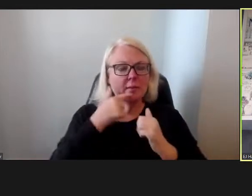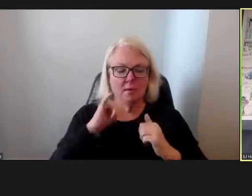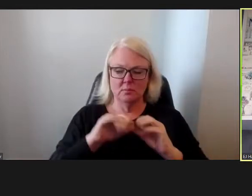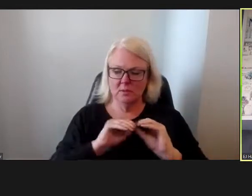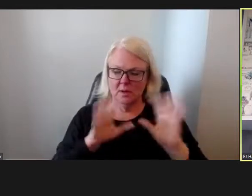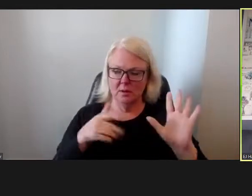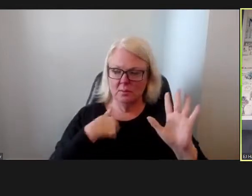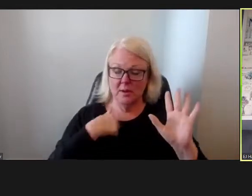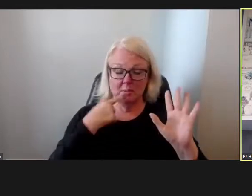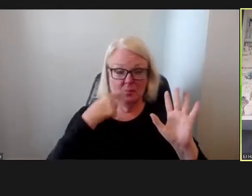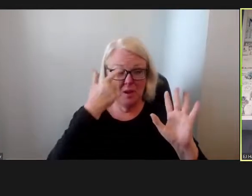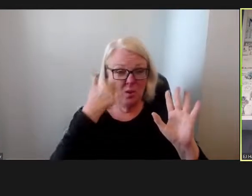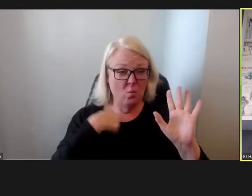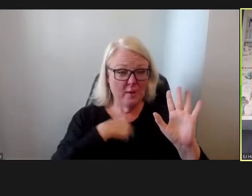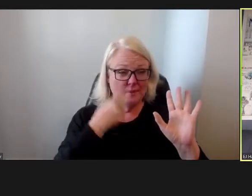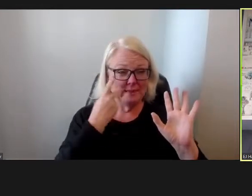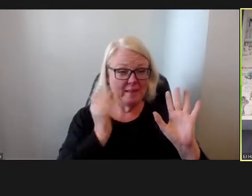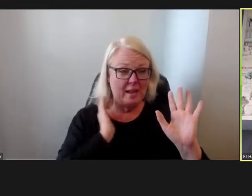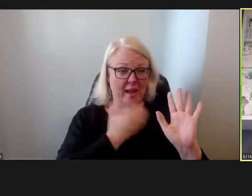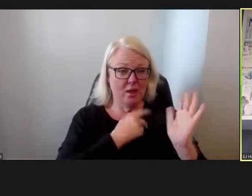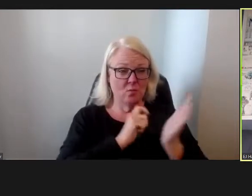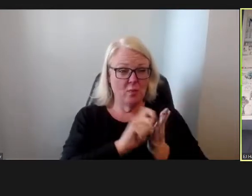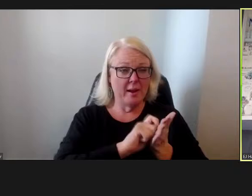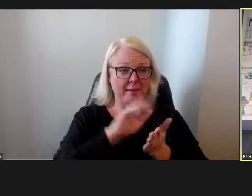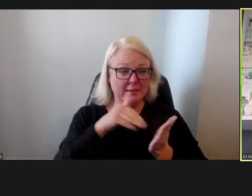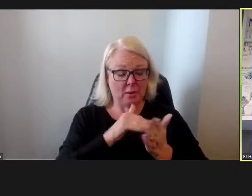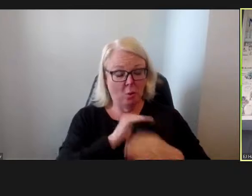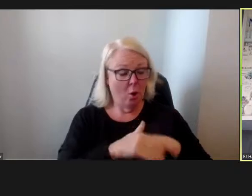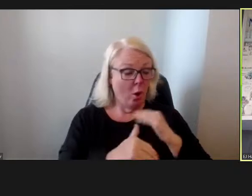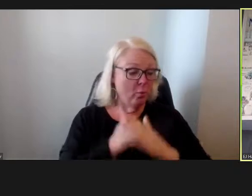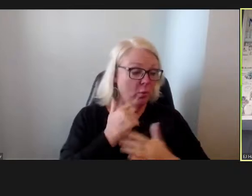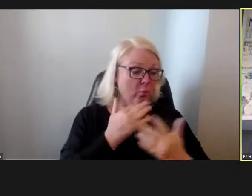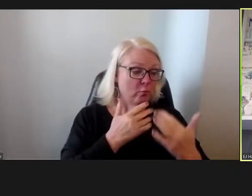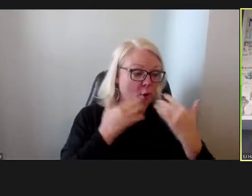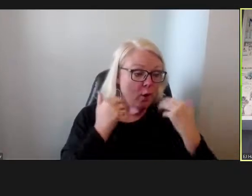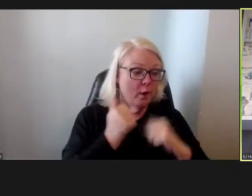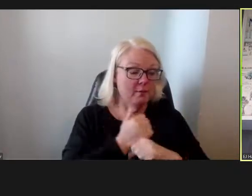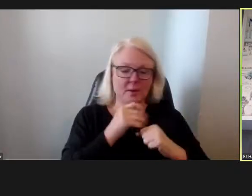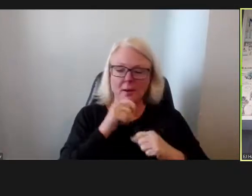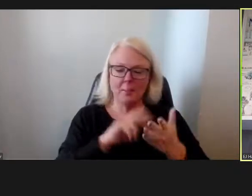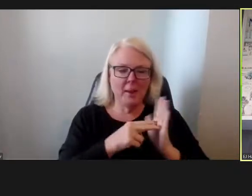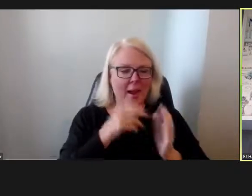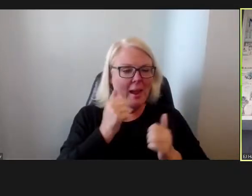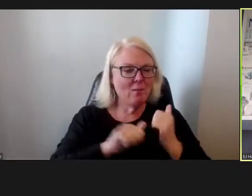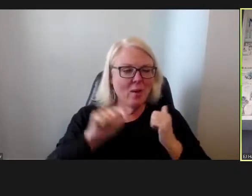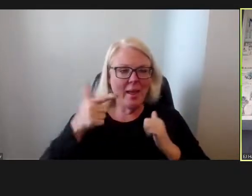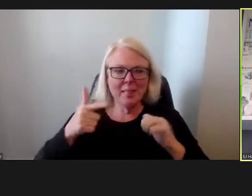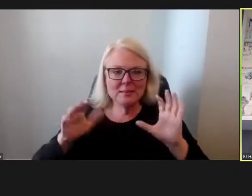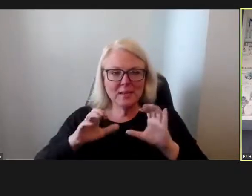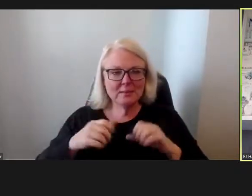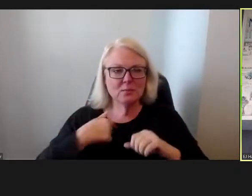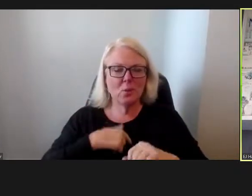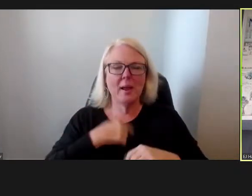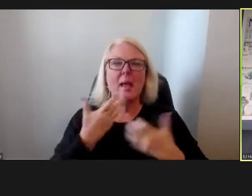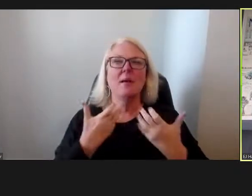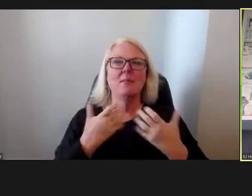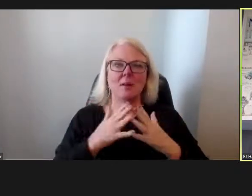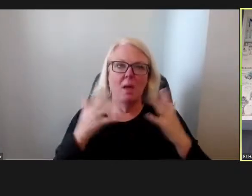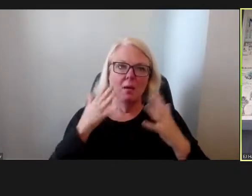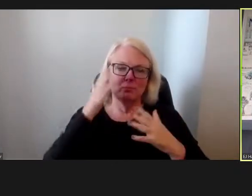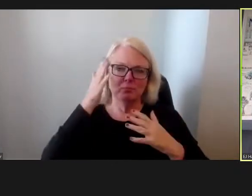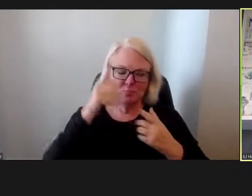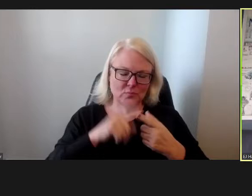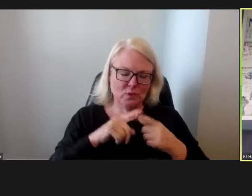that just because we see our Writing Center as a friendly, comfortable space, that doesn't mean everyone else does, and we have a ways to go before it could feel that